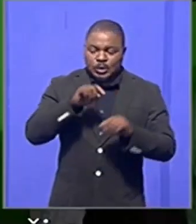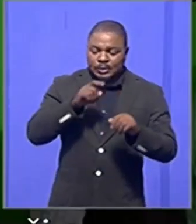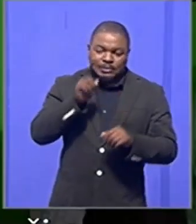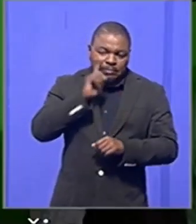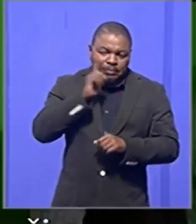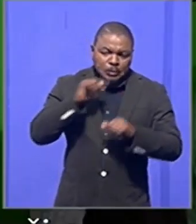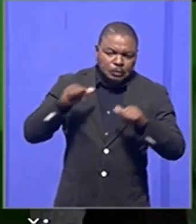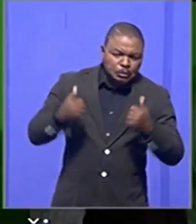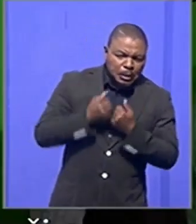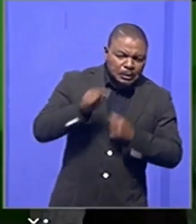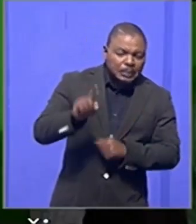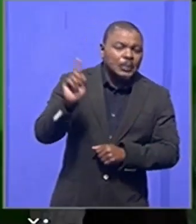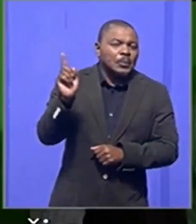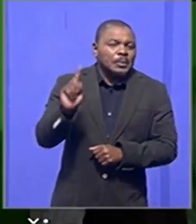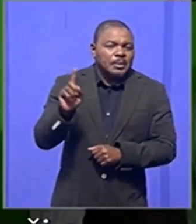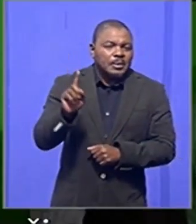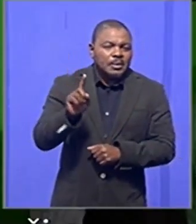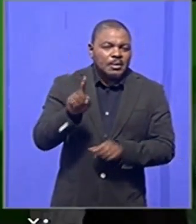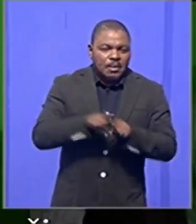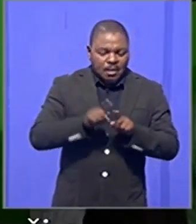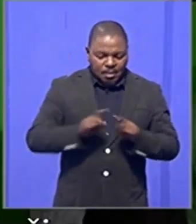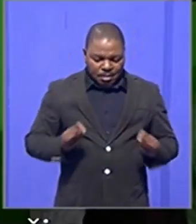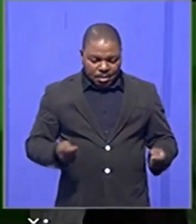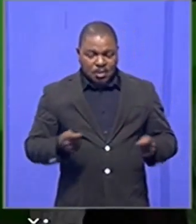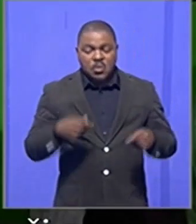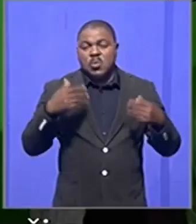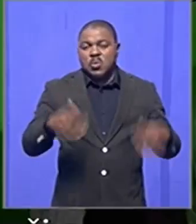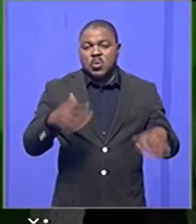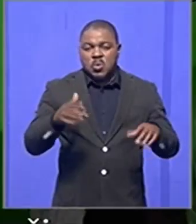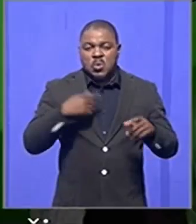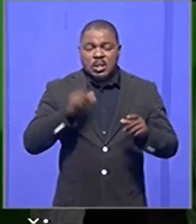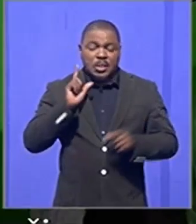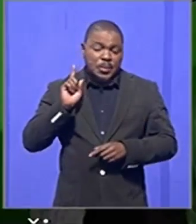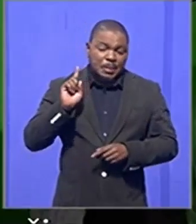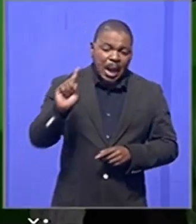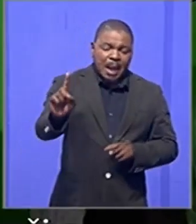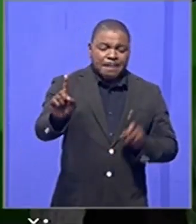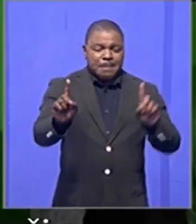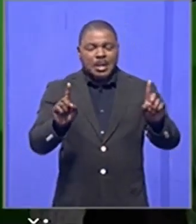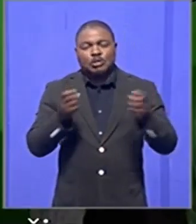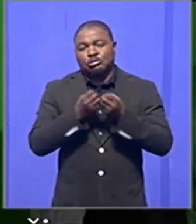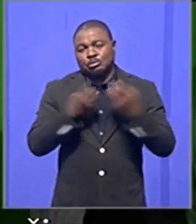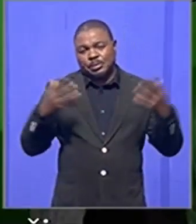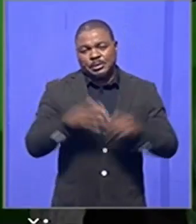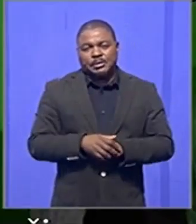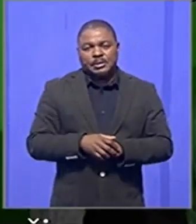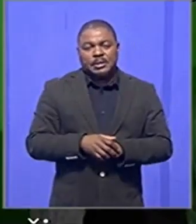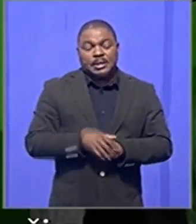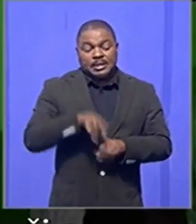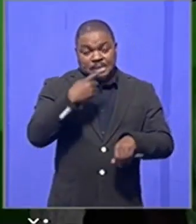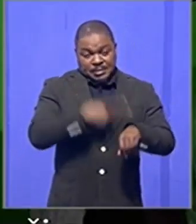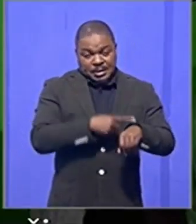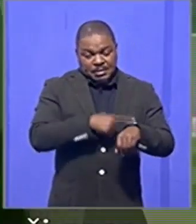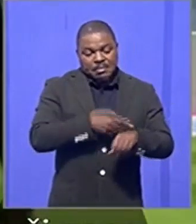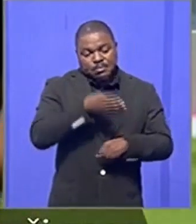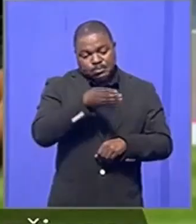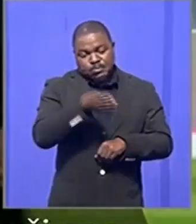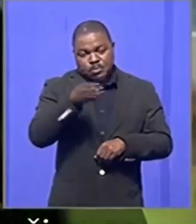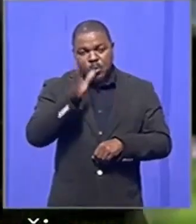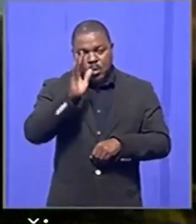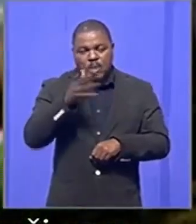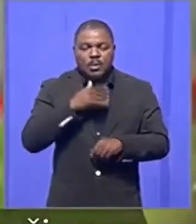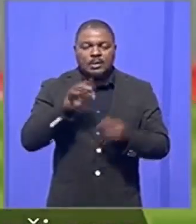got now in the game, our backline players, probably they run a lot of meters around the game now, so there's going to be time somehow where we're